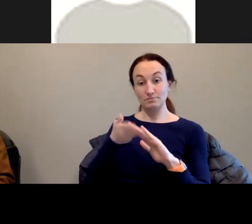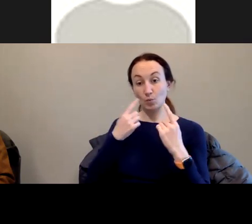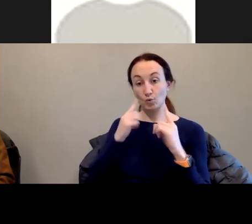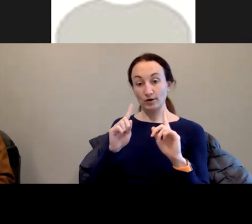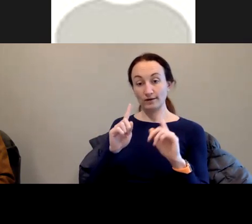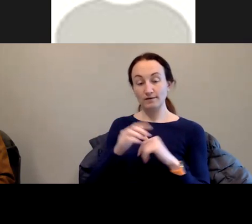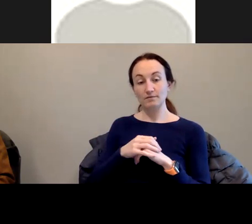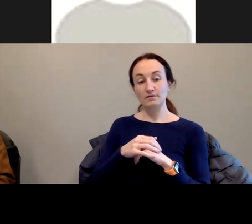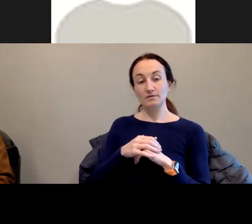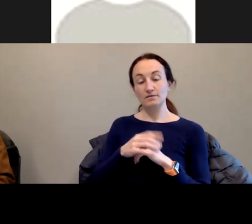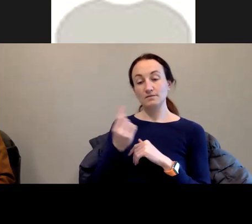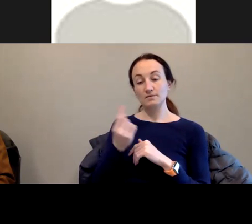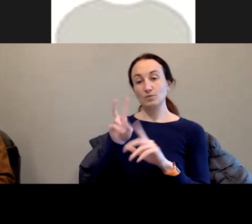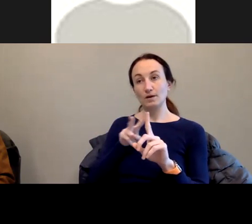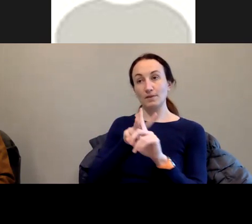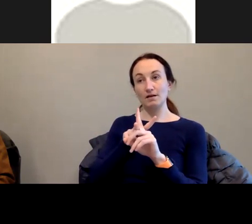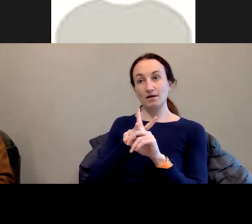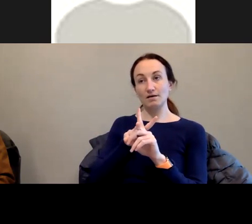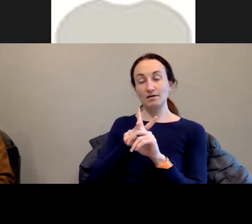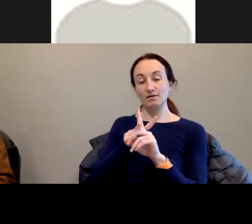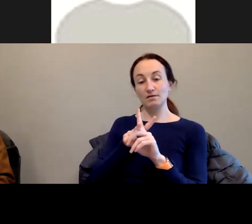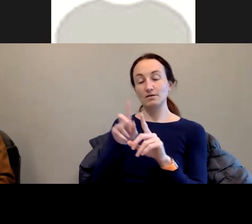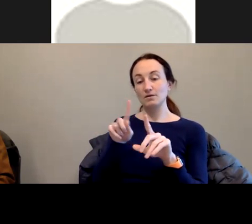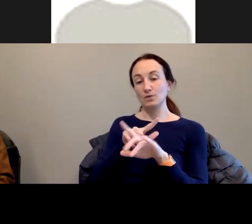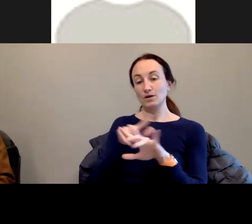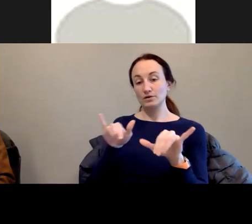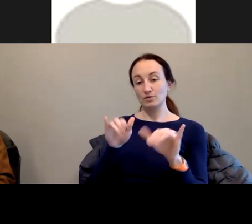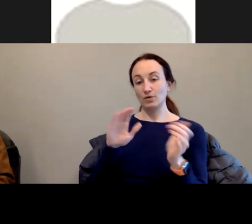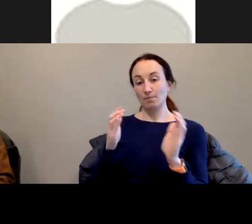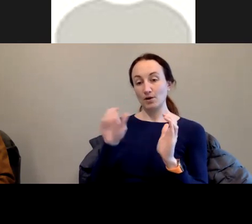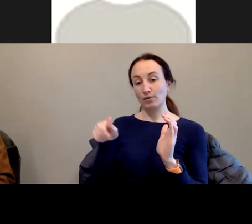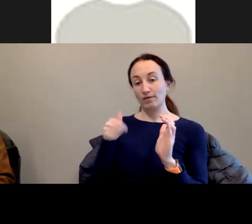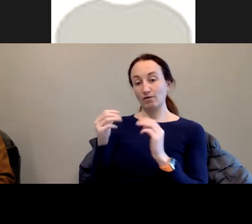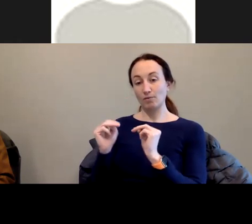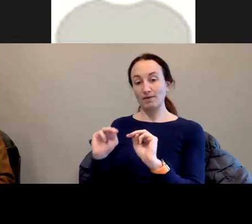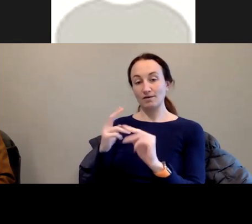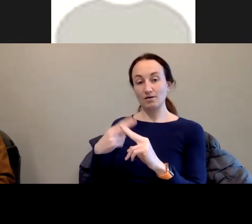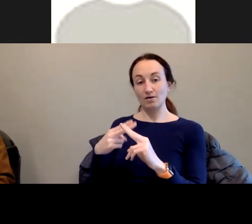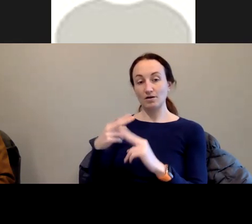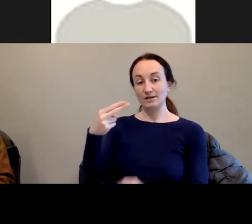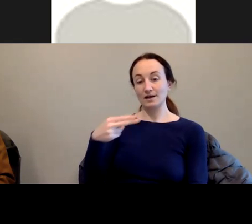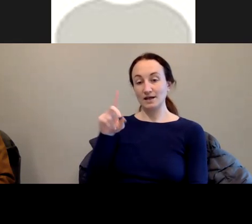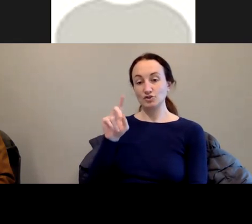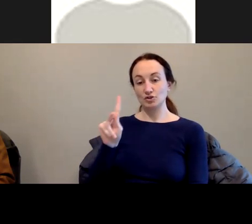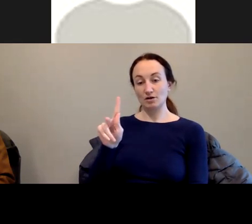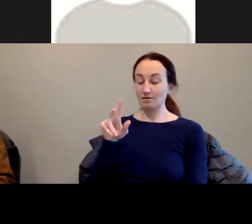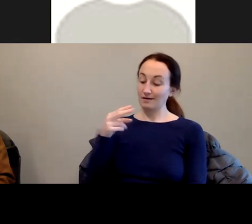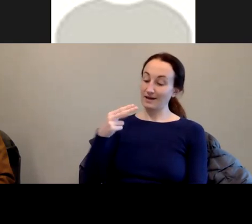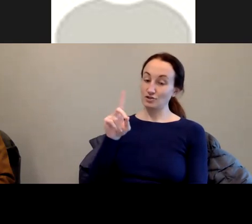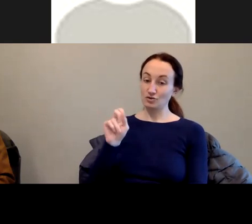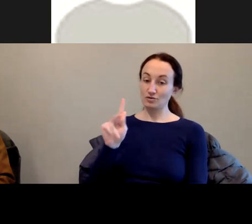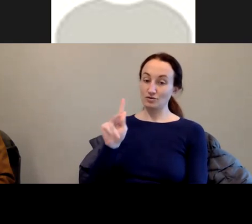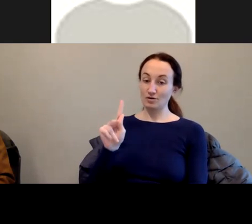We apply this. We also compare with another method called HDock, which performs